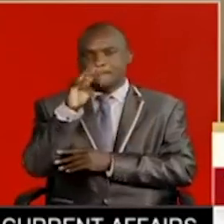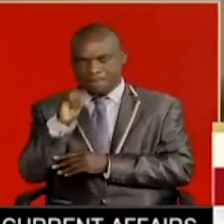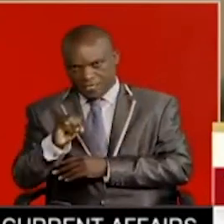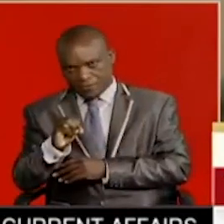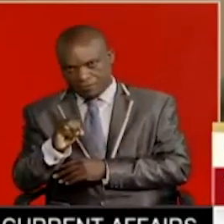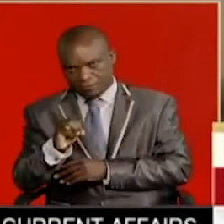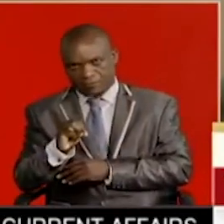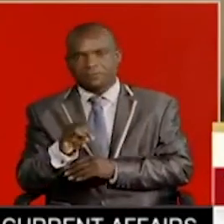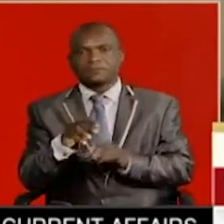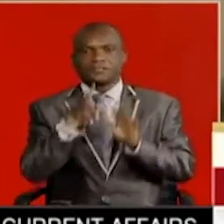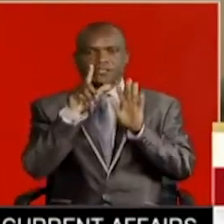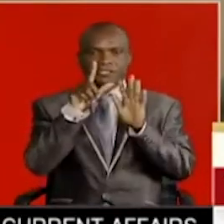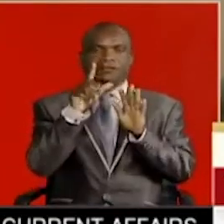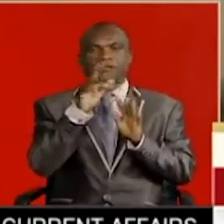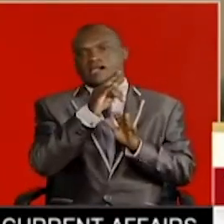6,795,000,